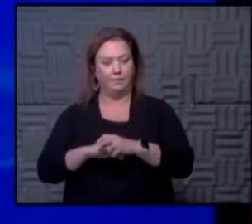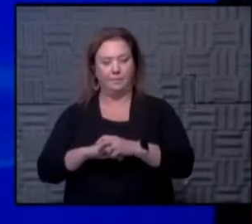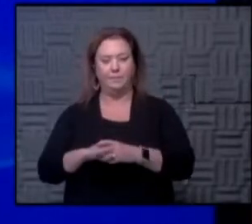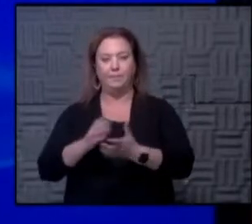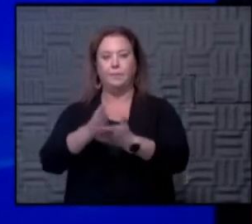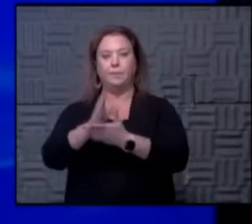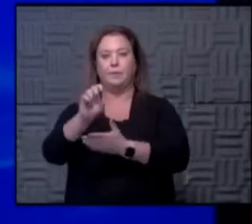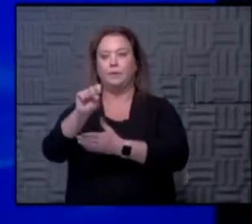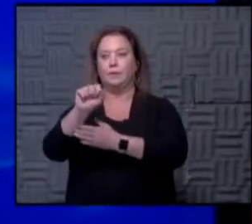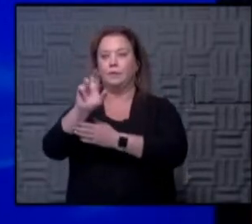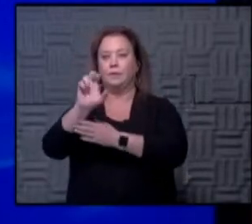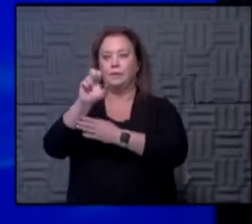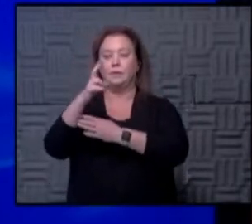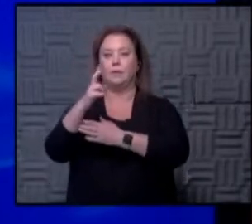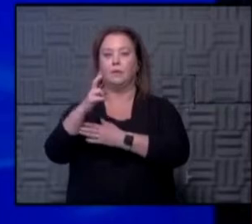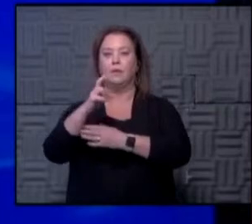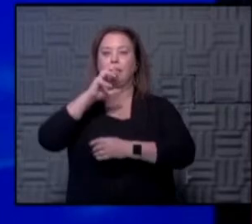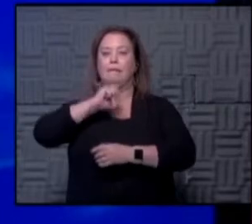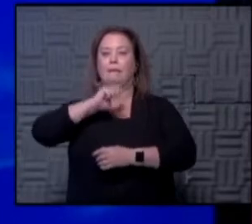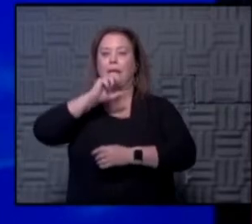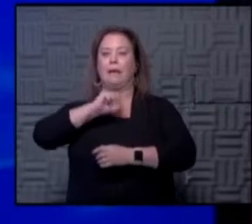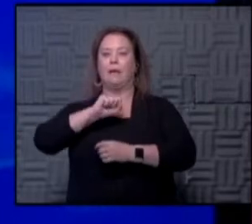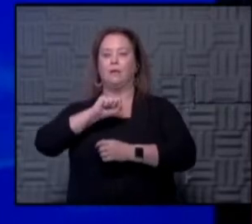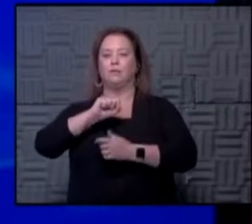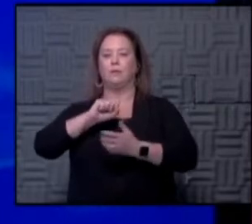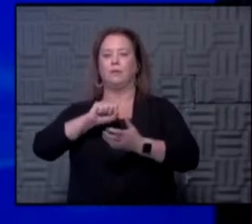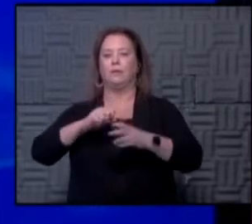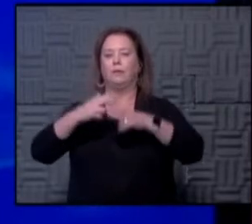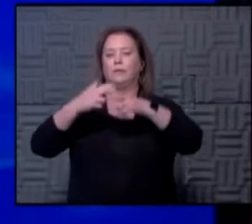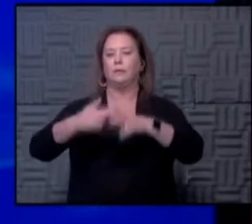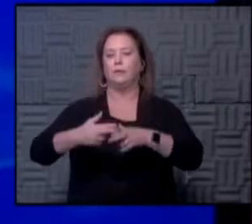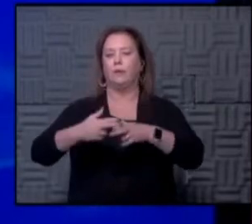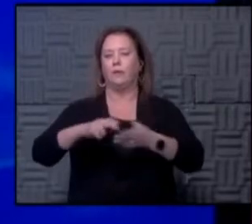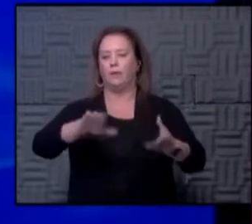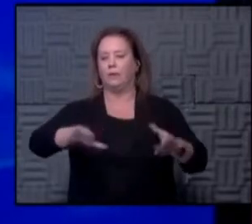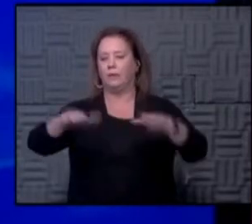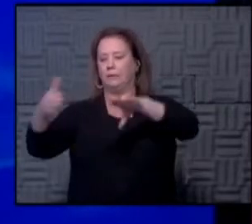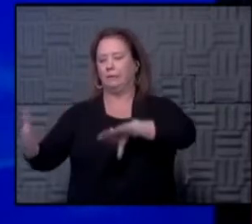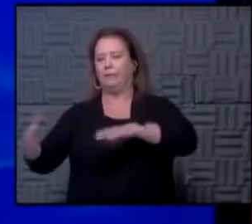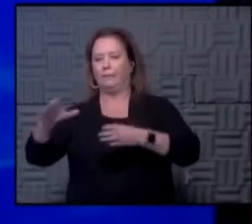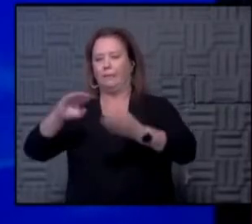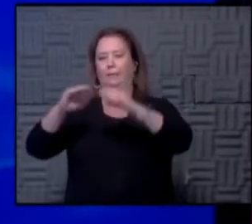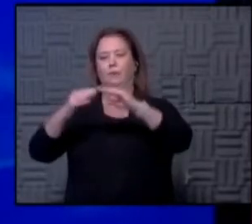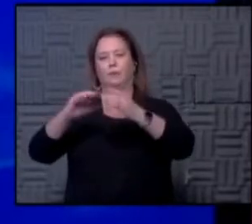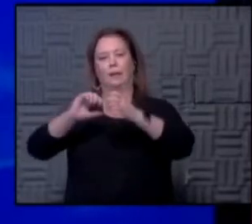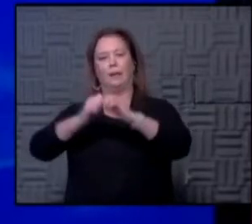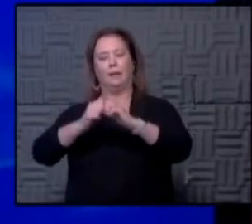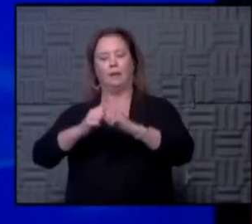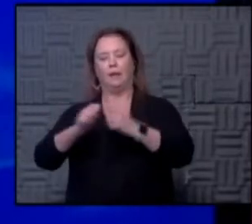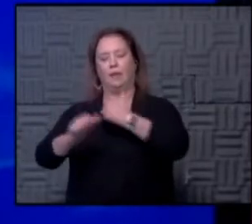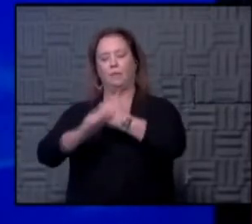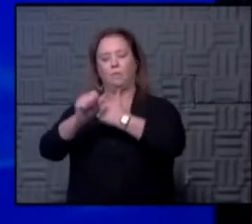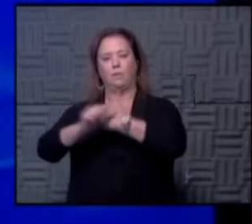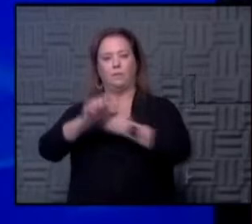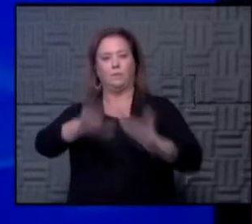All right, Sarah wants to know, is age considered a comorbidity? What are the top comorbidities that place a person at